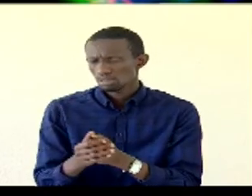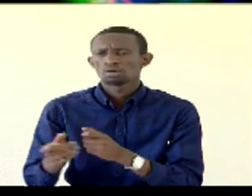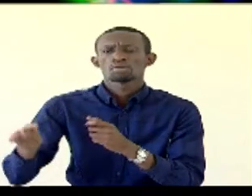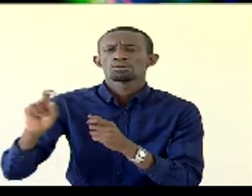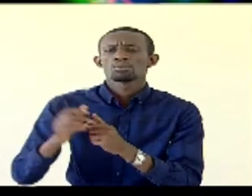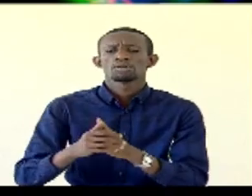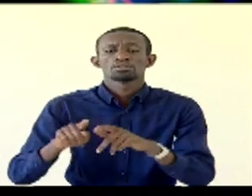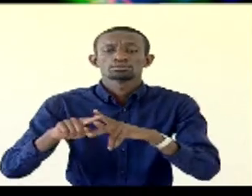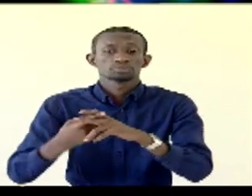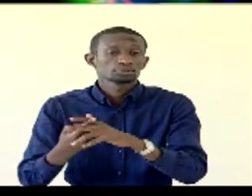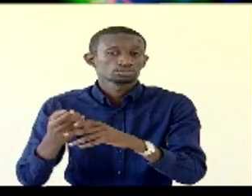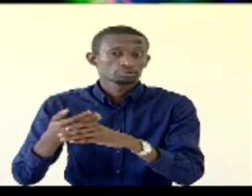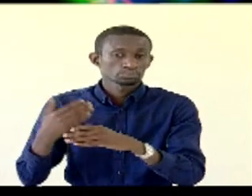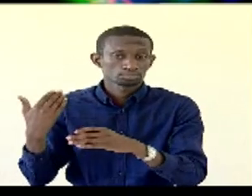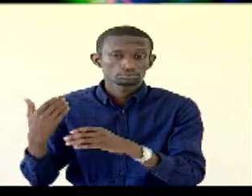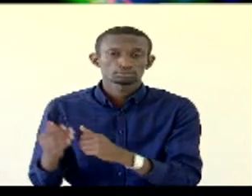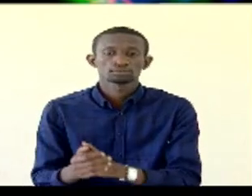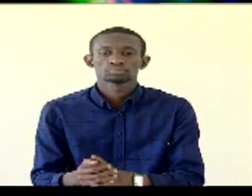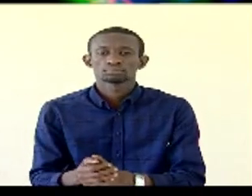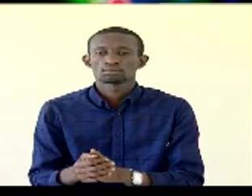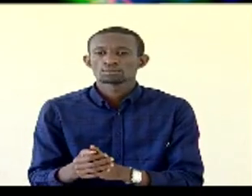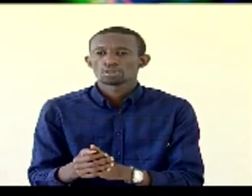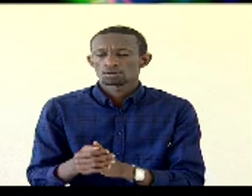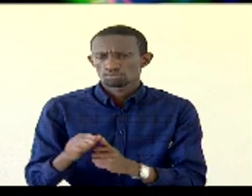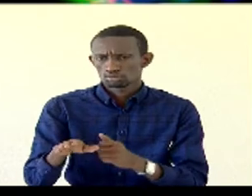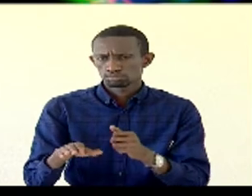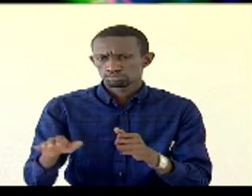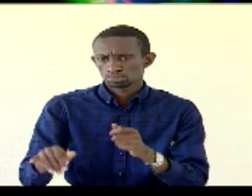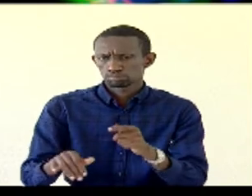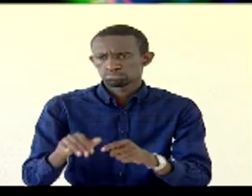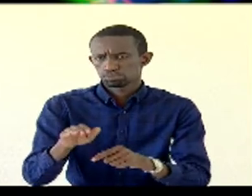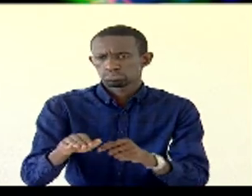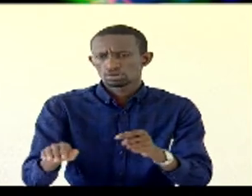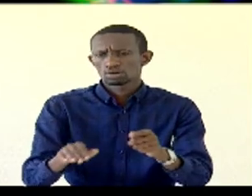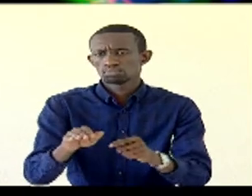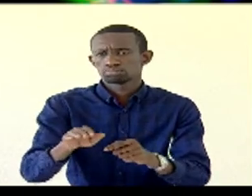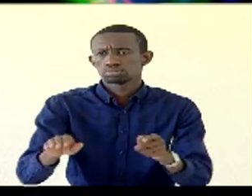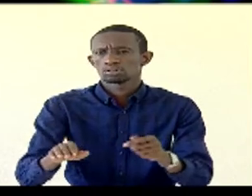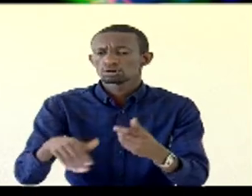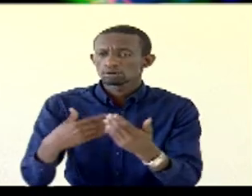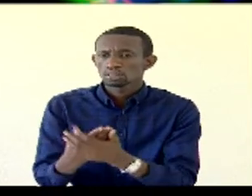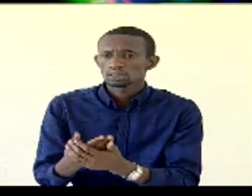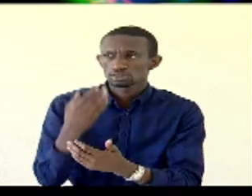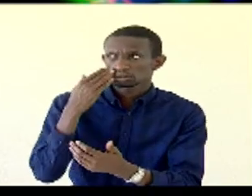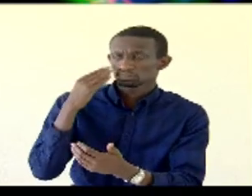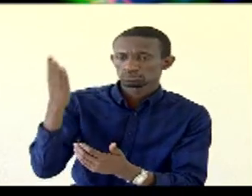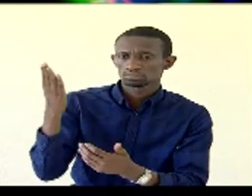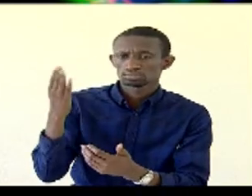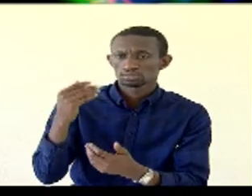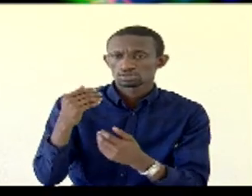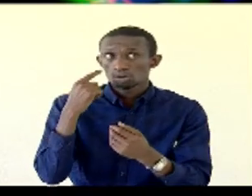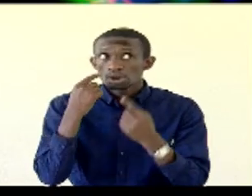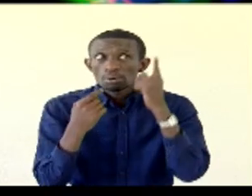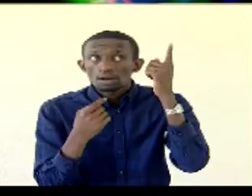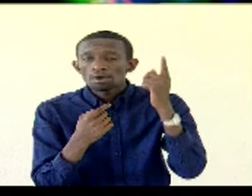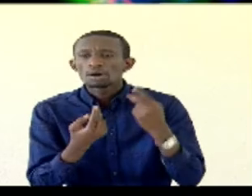from here, then I would go around, move up to when I reach here. Guess what happens? Choop, cell